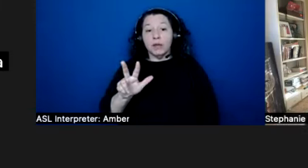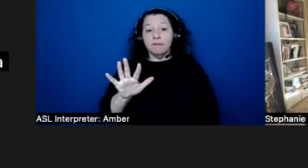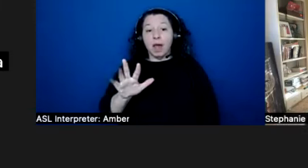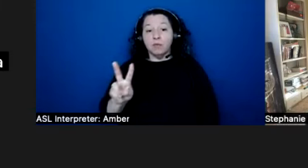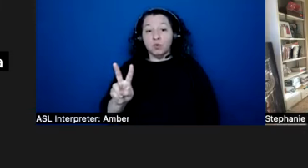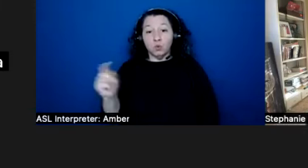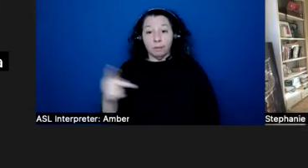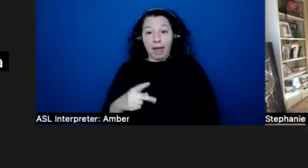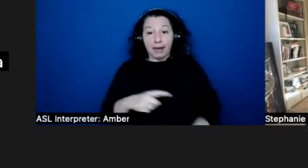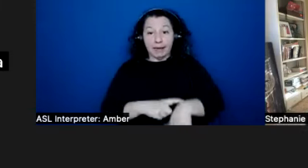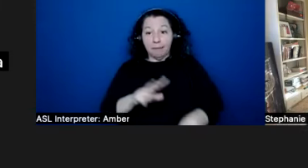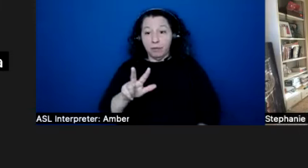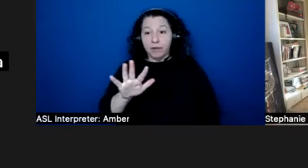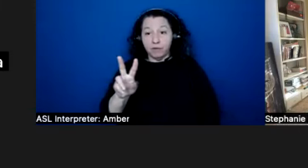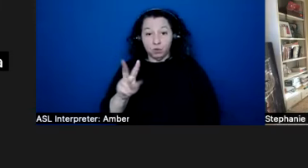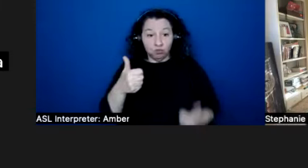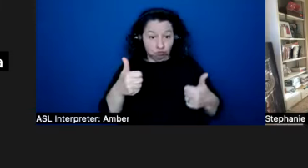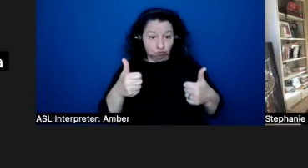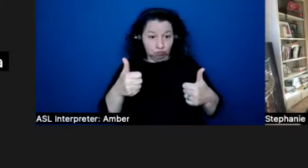Sound good, everybody?